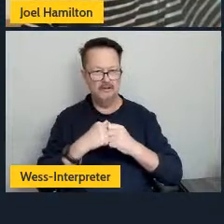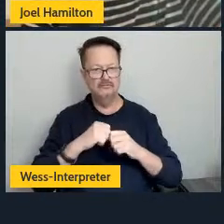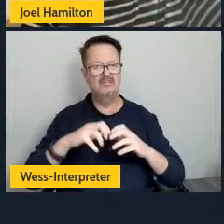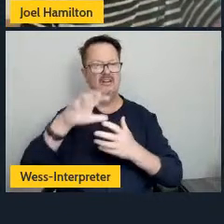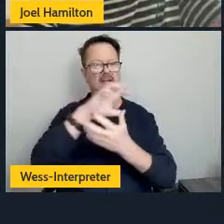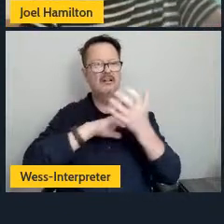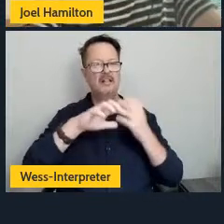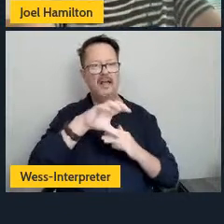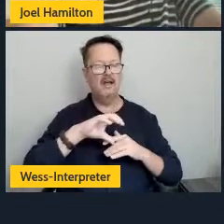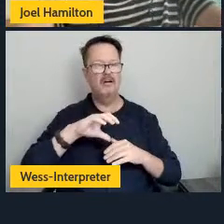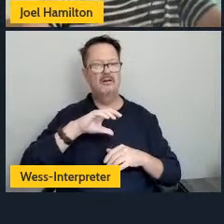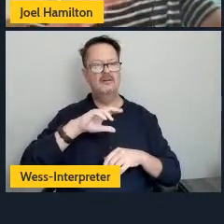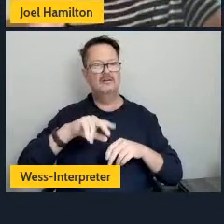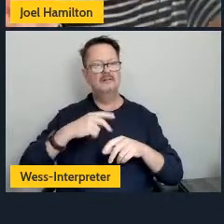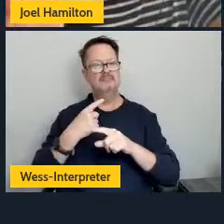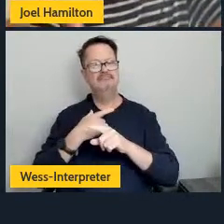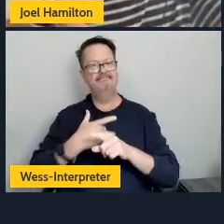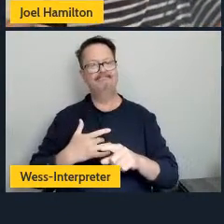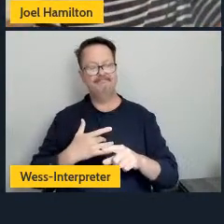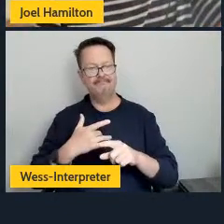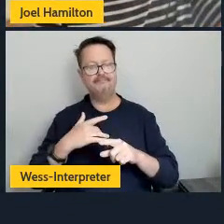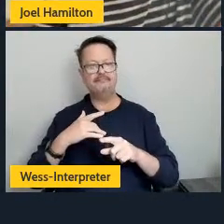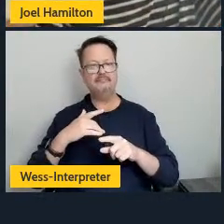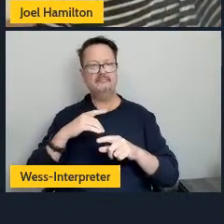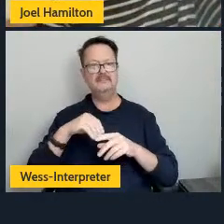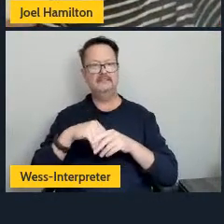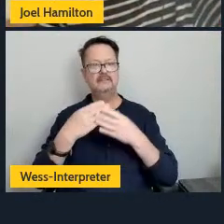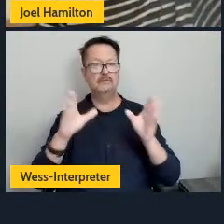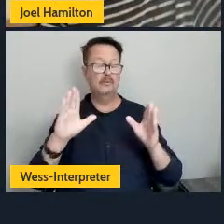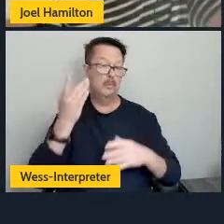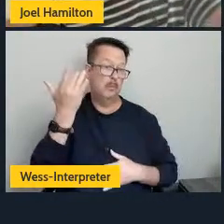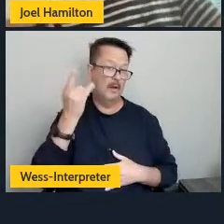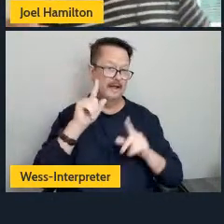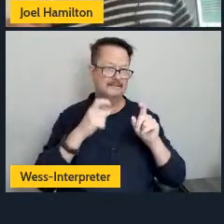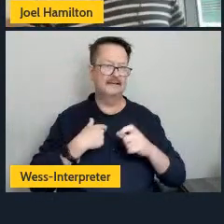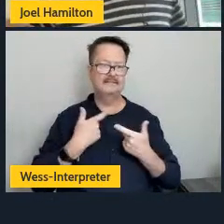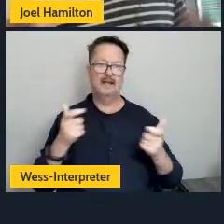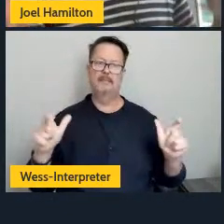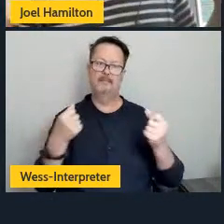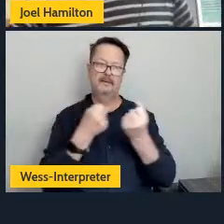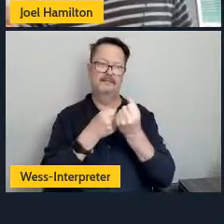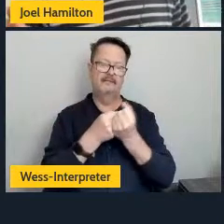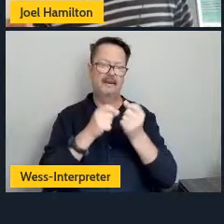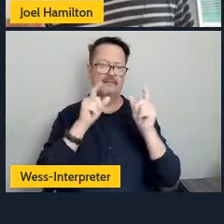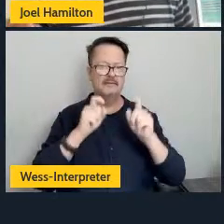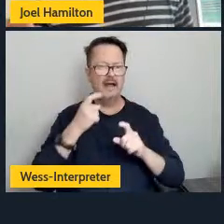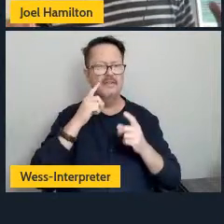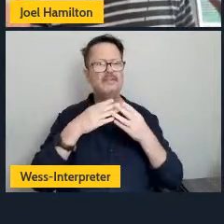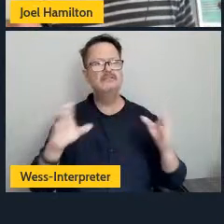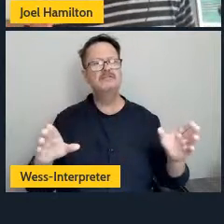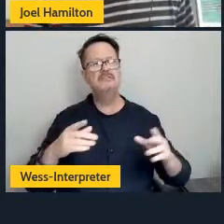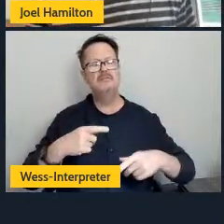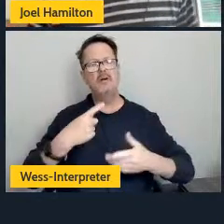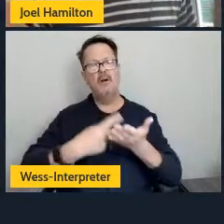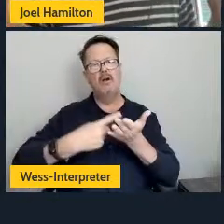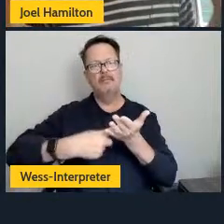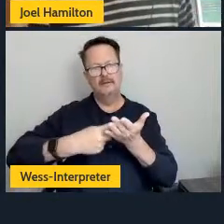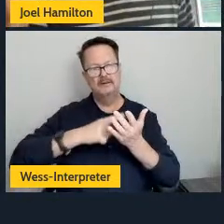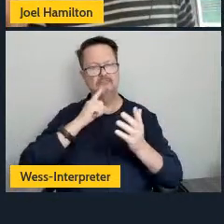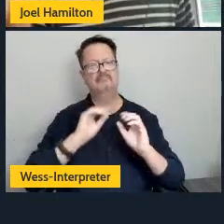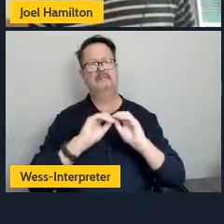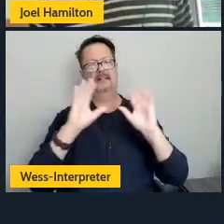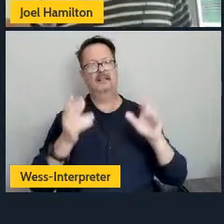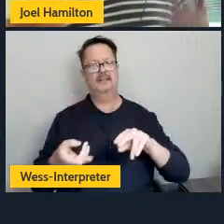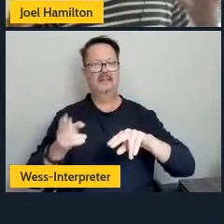general? So I always like to start off with why test, because I'm a big fan of testing. I think the general argument is it's pretty clear: